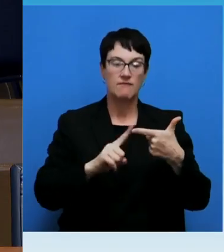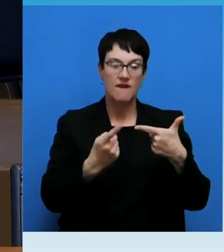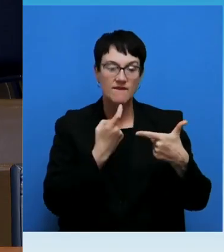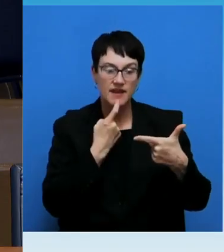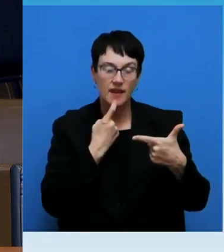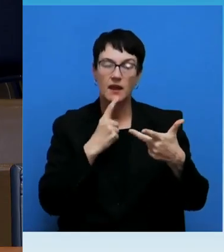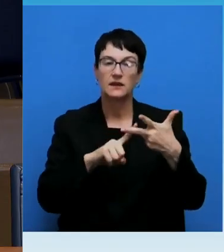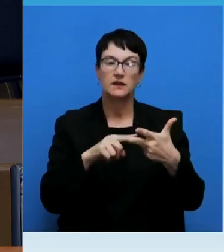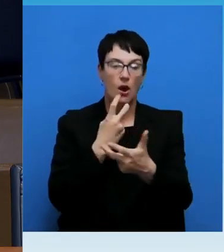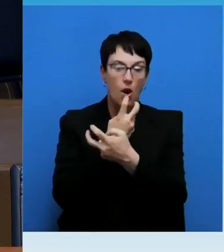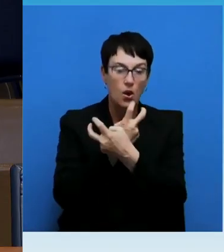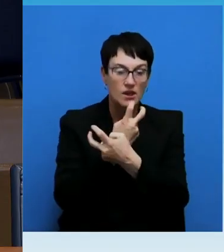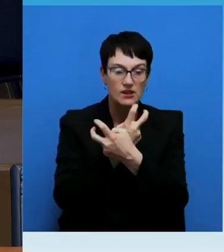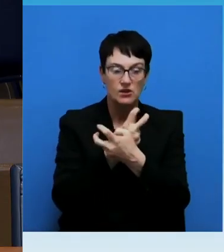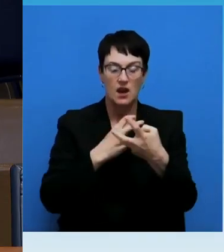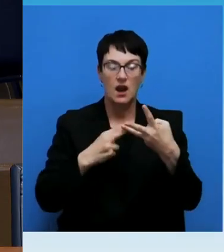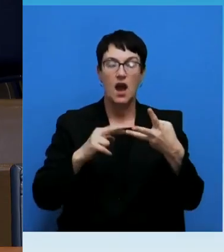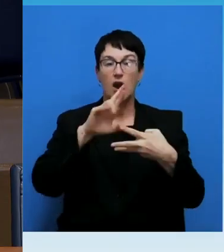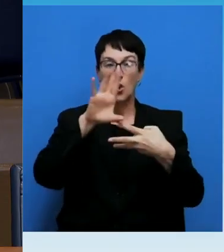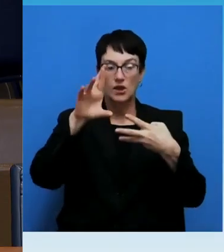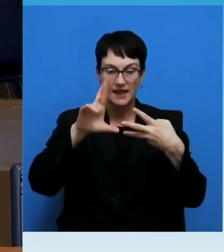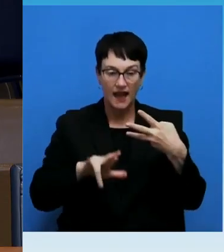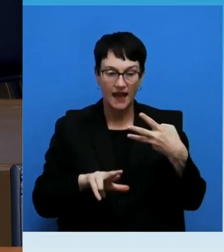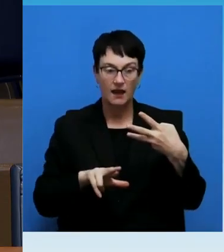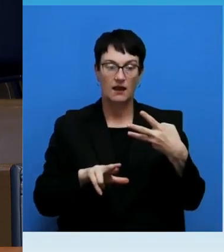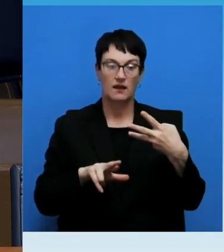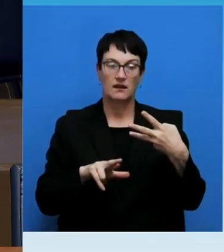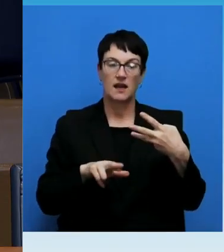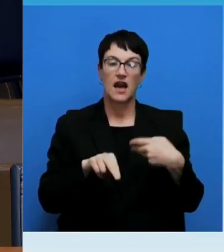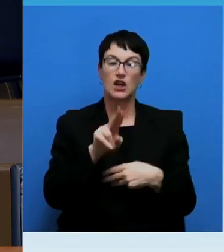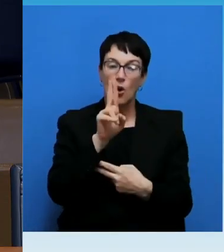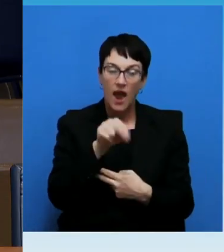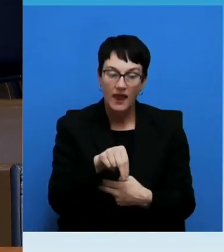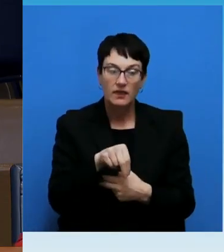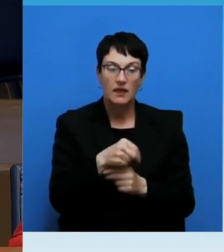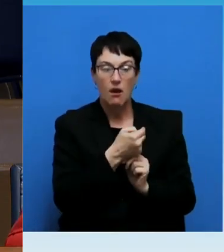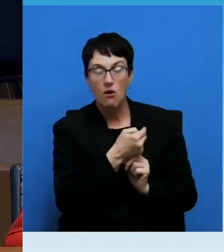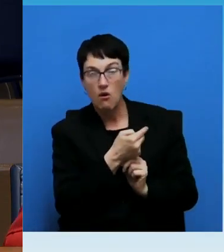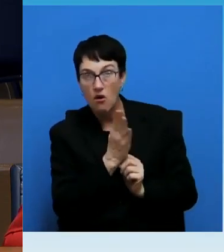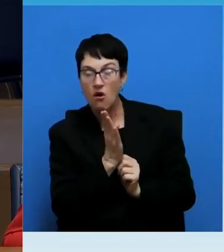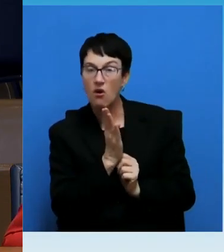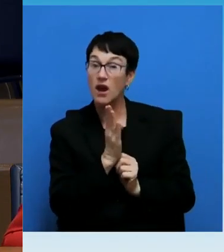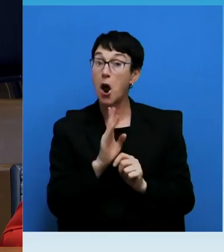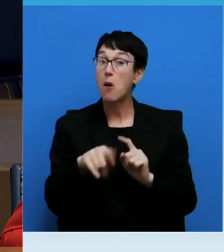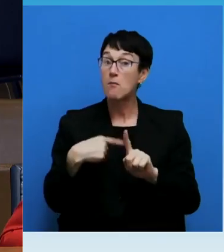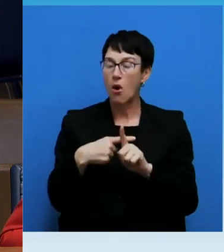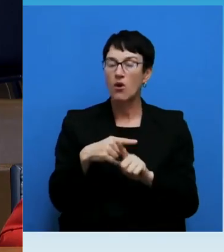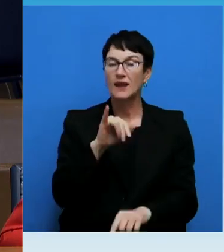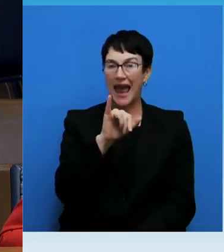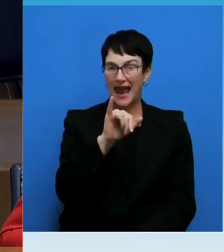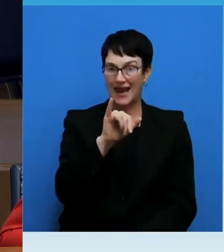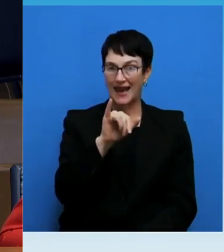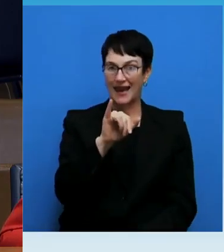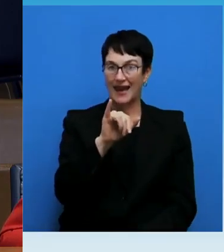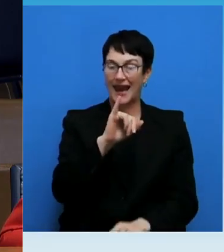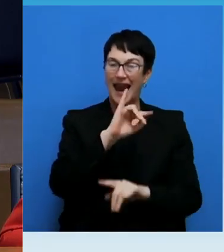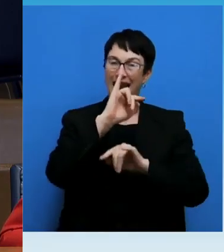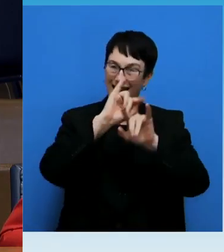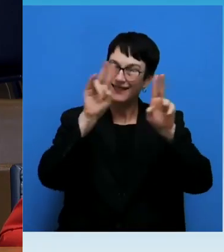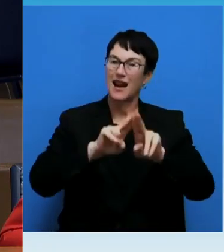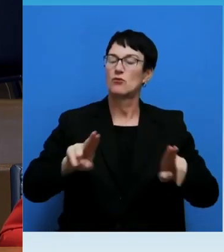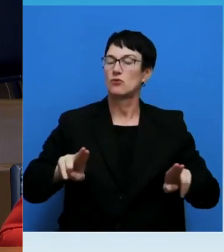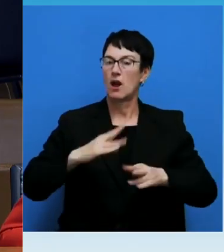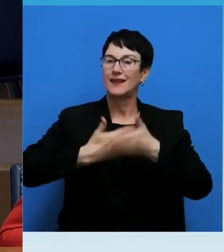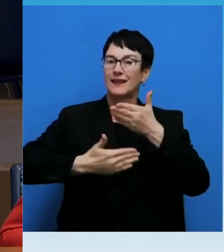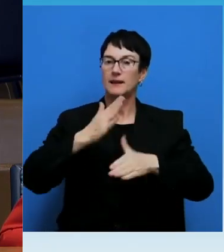the International Disability Alliance for an engaging and forward-looking dialogue. As we conclude this important side event,